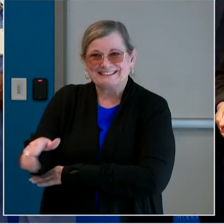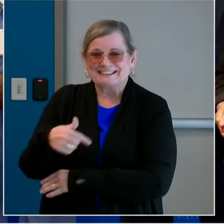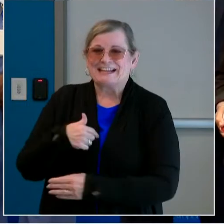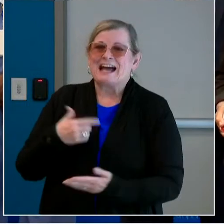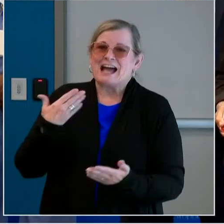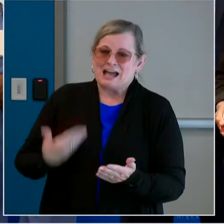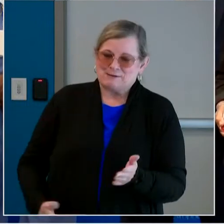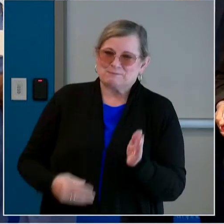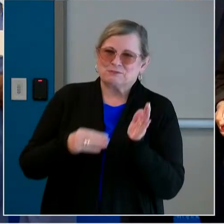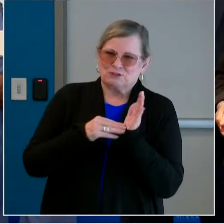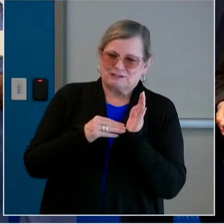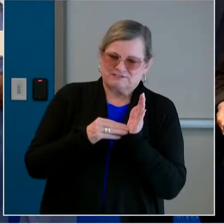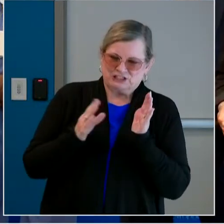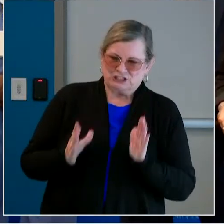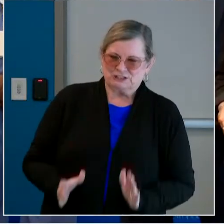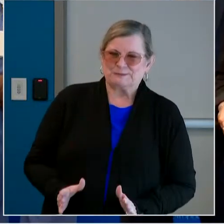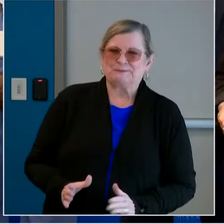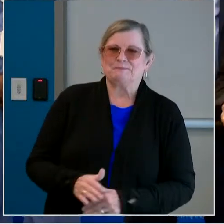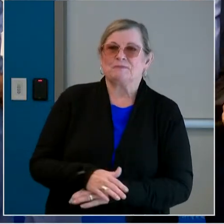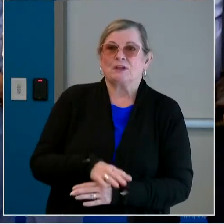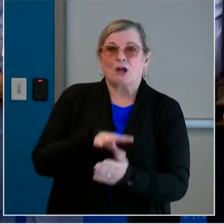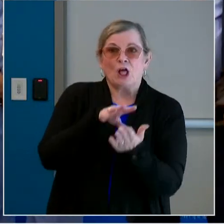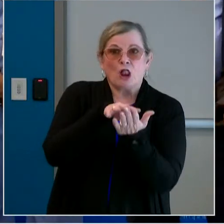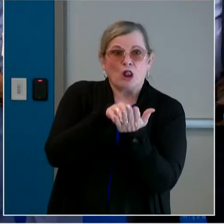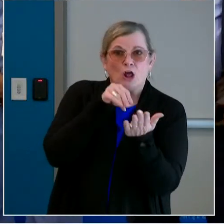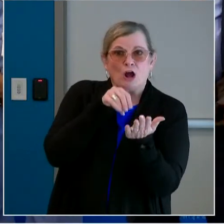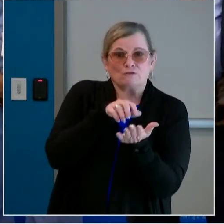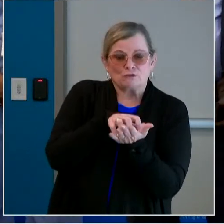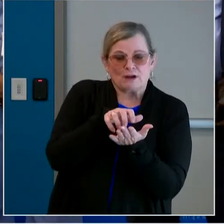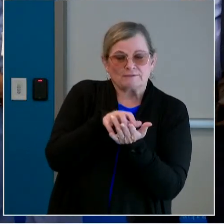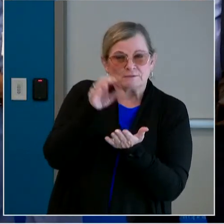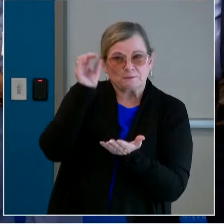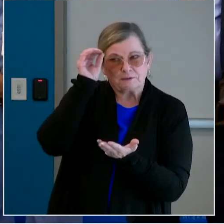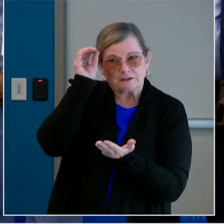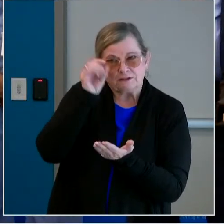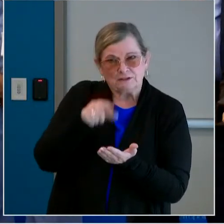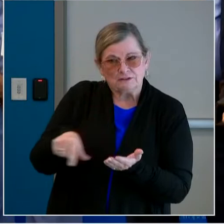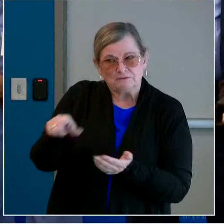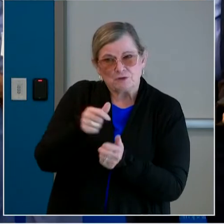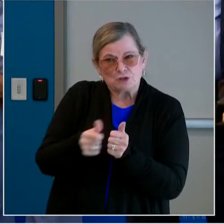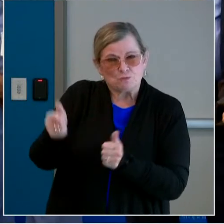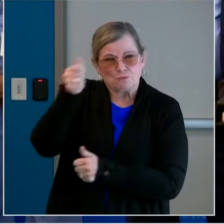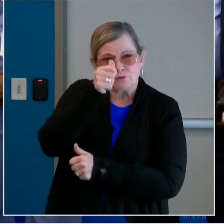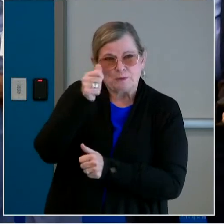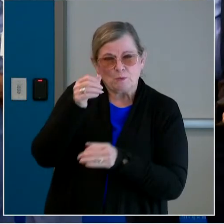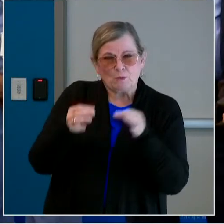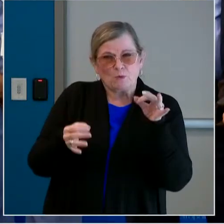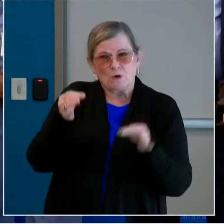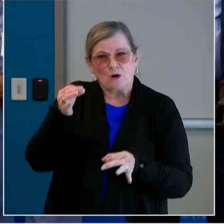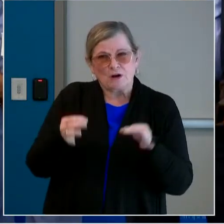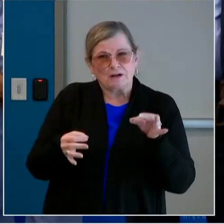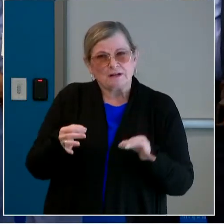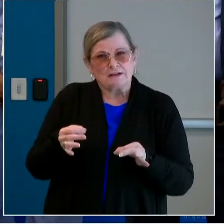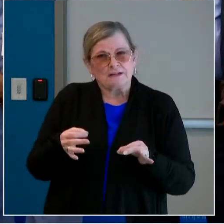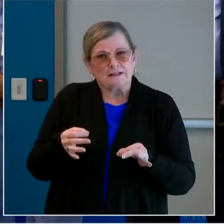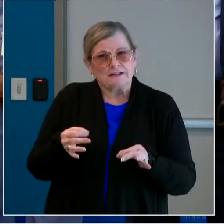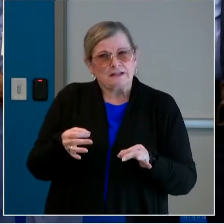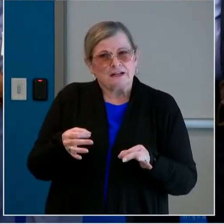learning of the draft opinion of the Supreme Court and hearing its intent to strike Roe v. Wade was utterly